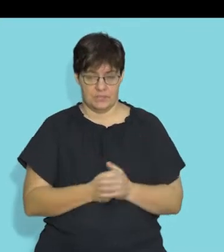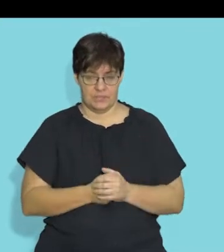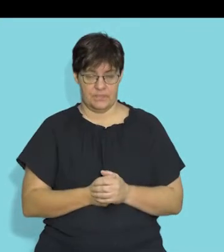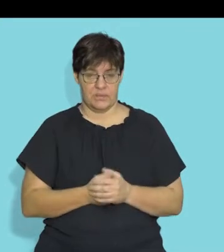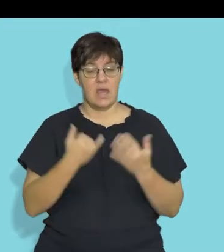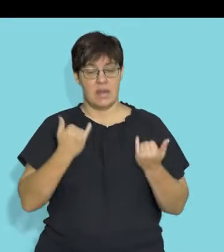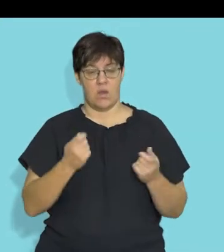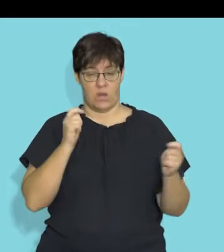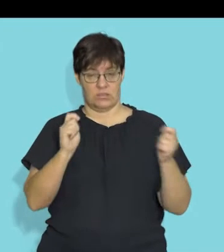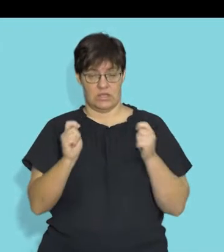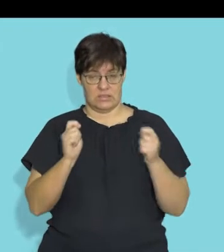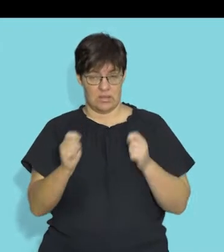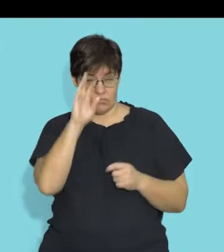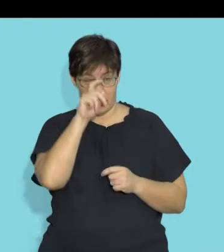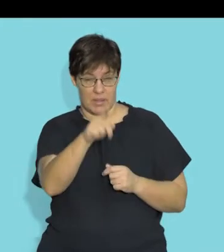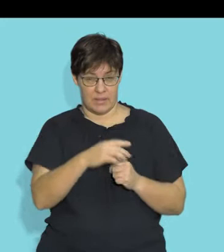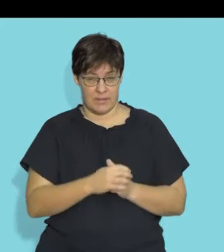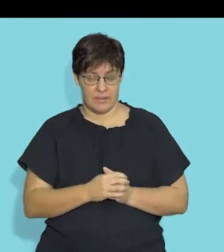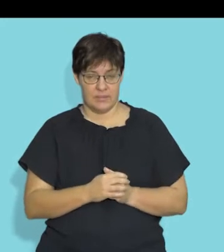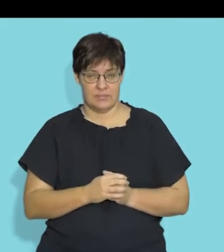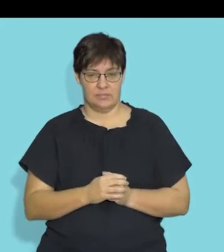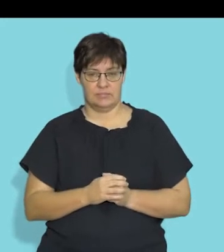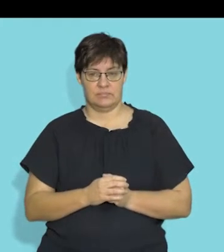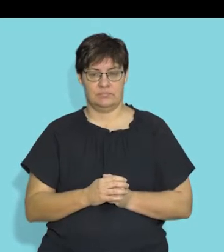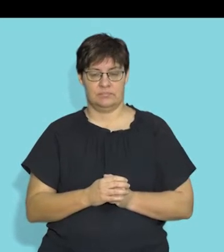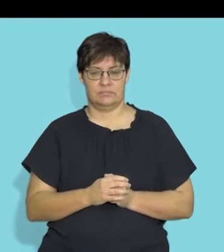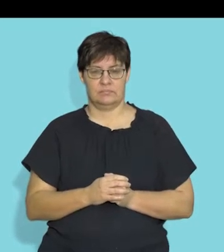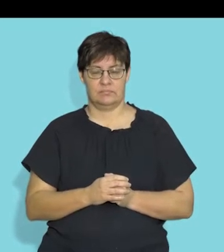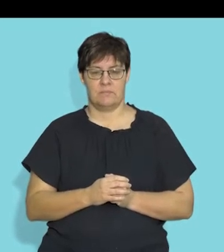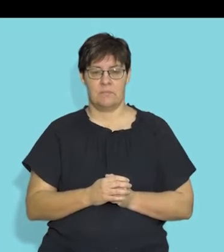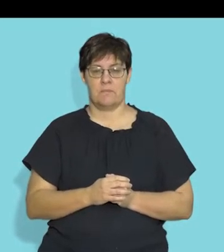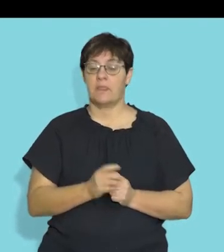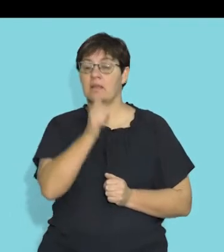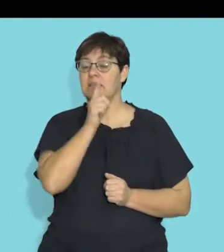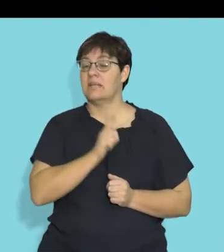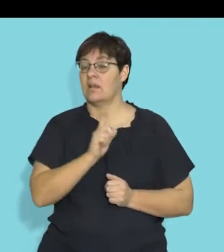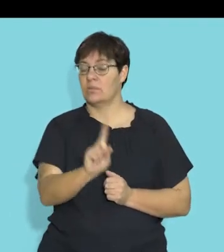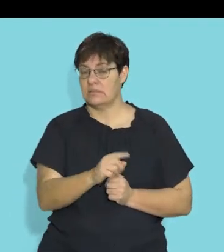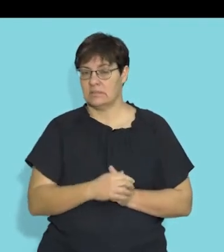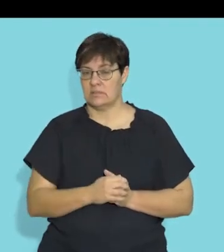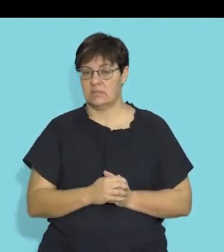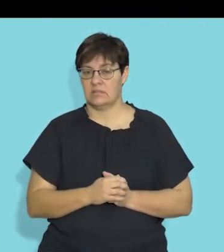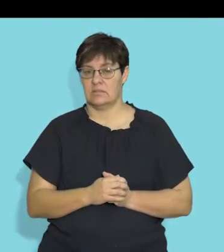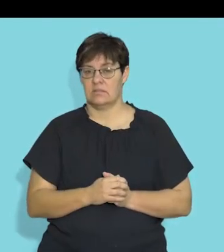was an adjustment. If you recall, let's find the adjustment where we were told that